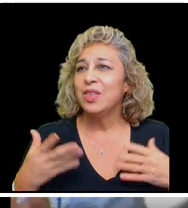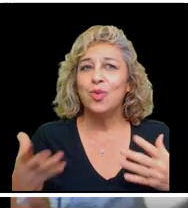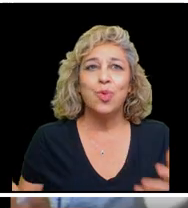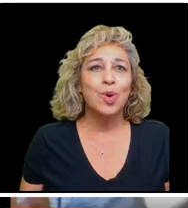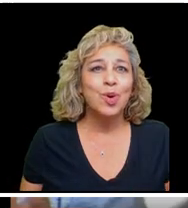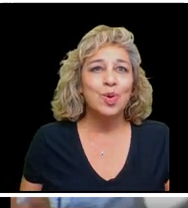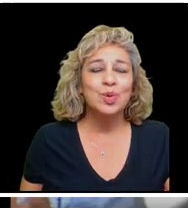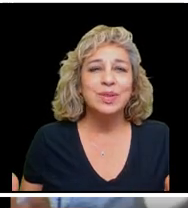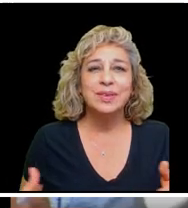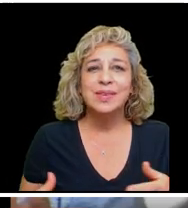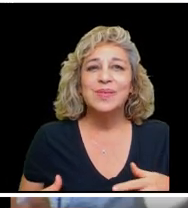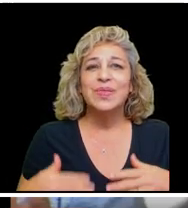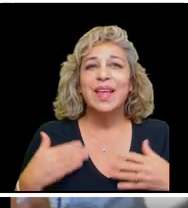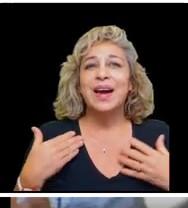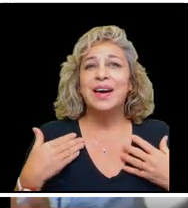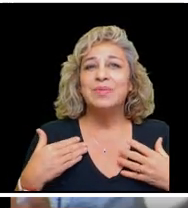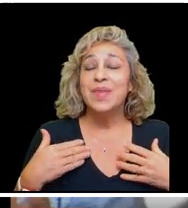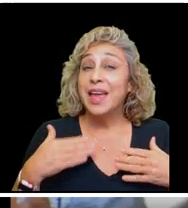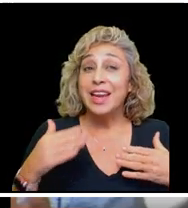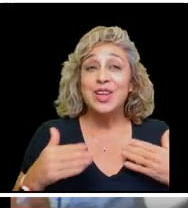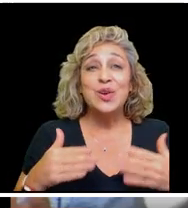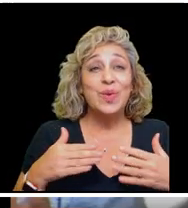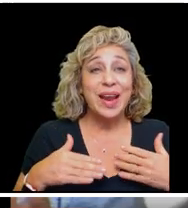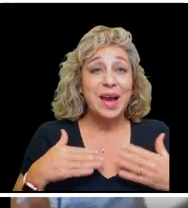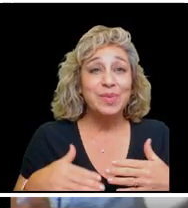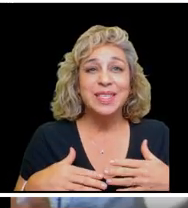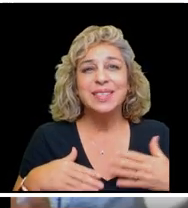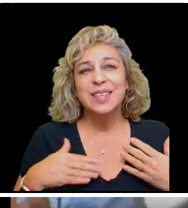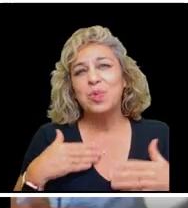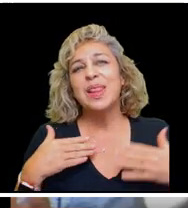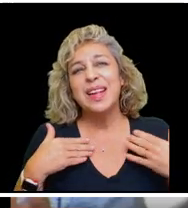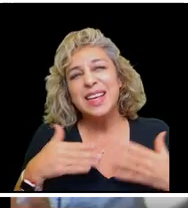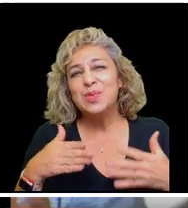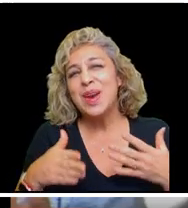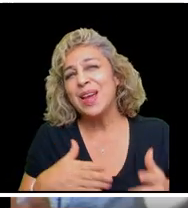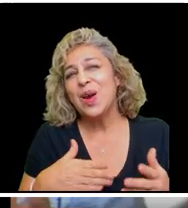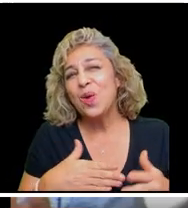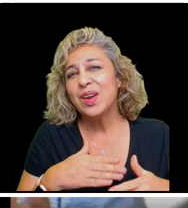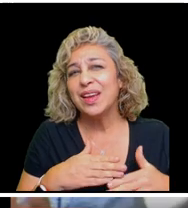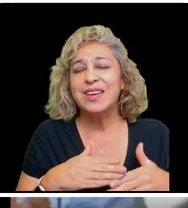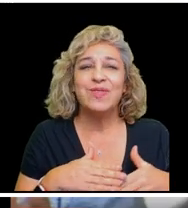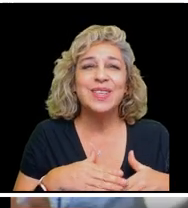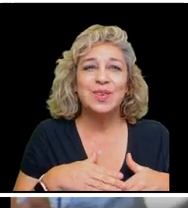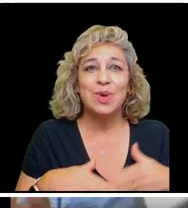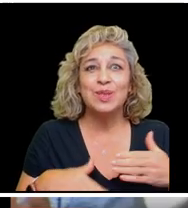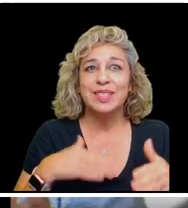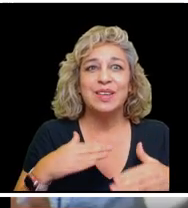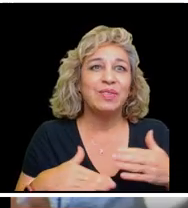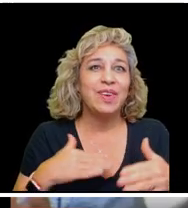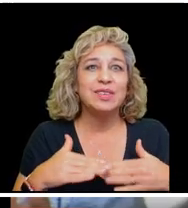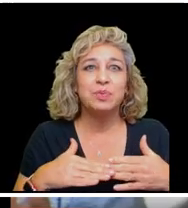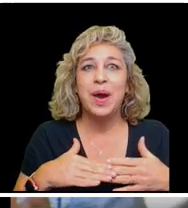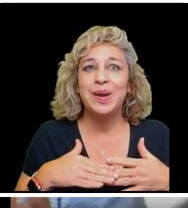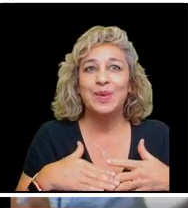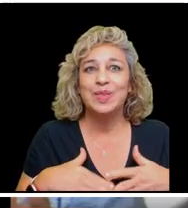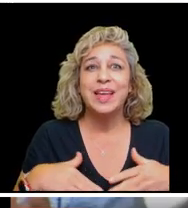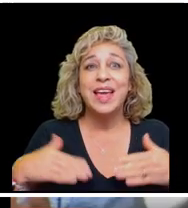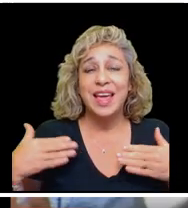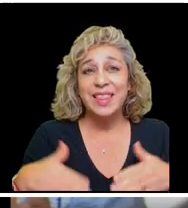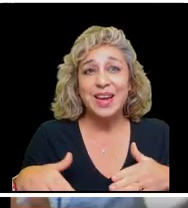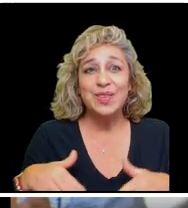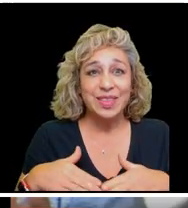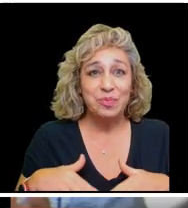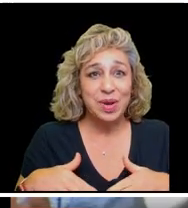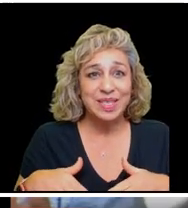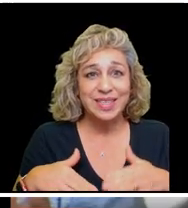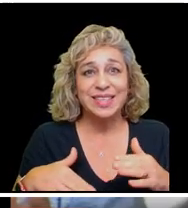the roads and you know what happens he says well at least when I go there you're gonna fix the roads because then throws potholes and